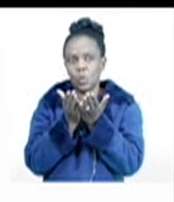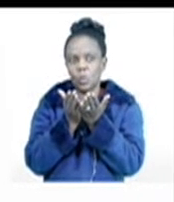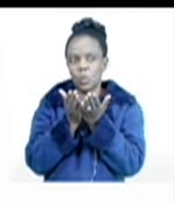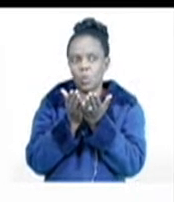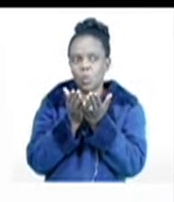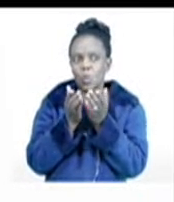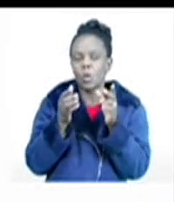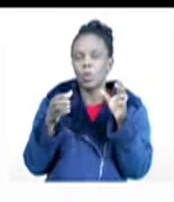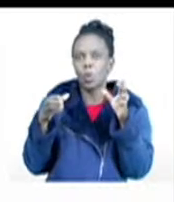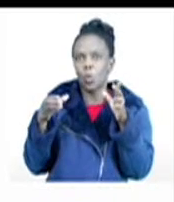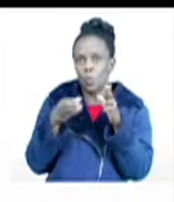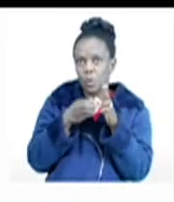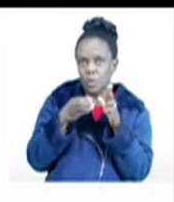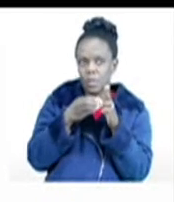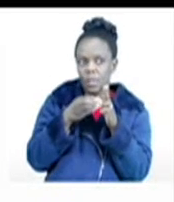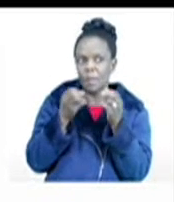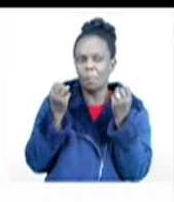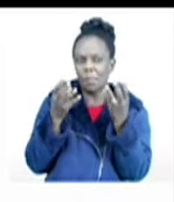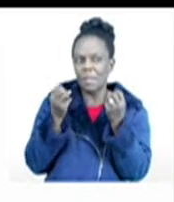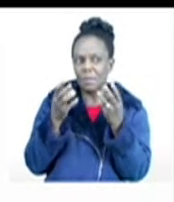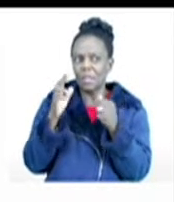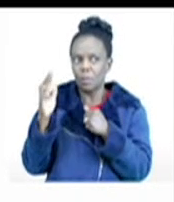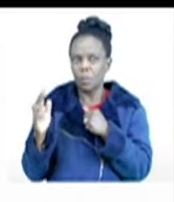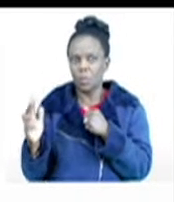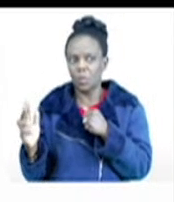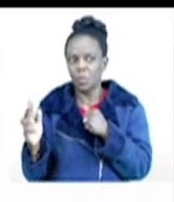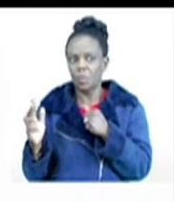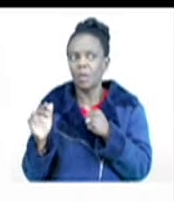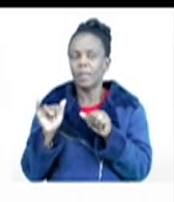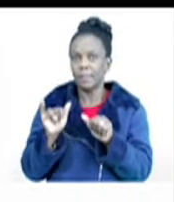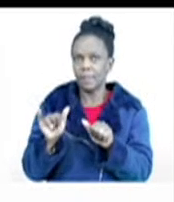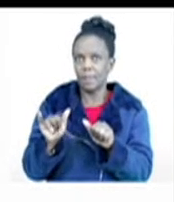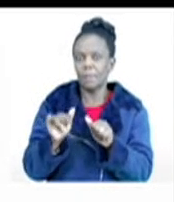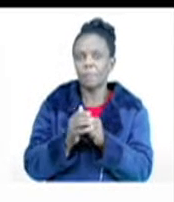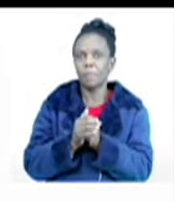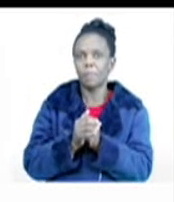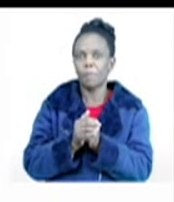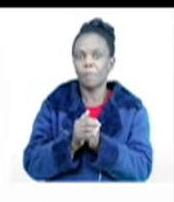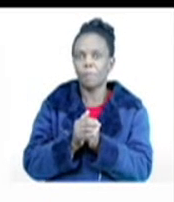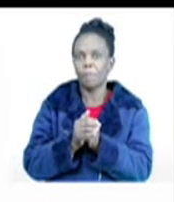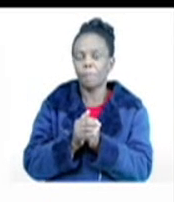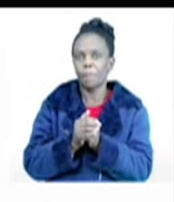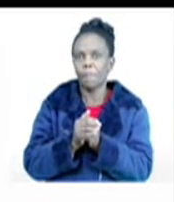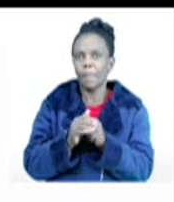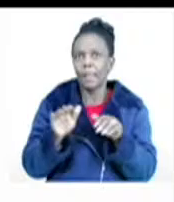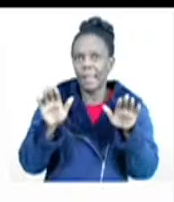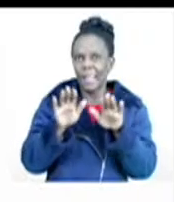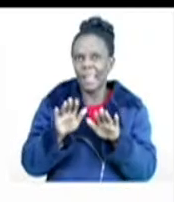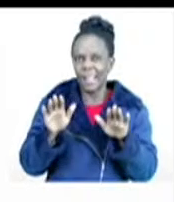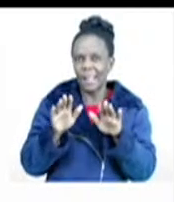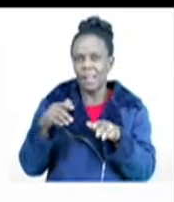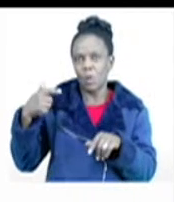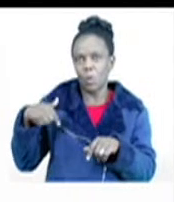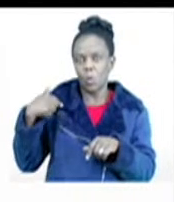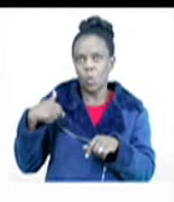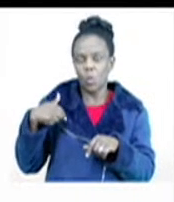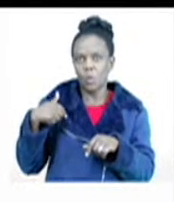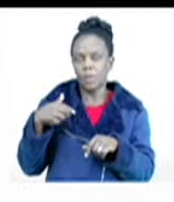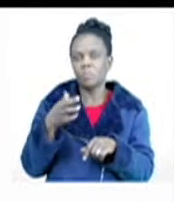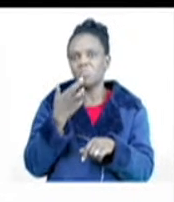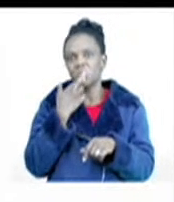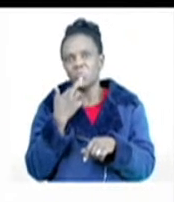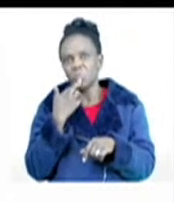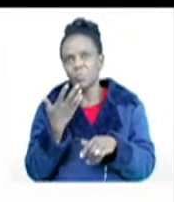people. Pedestrian signs are normally in the color of white and